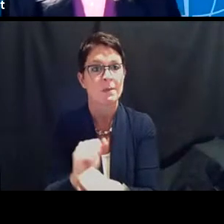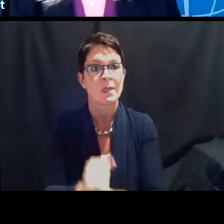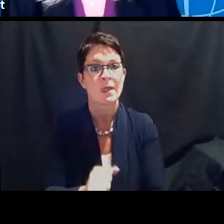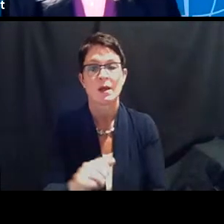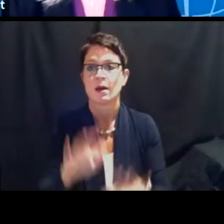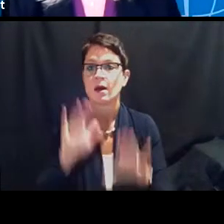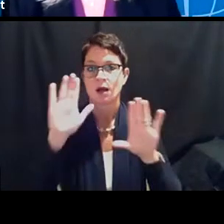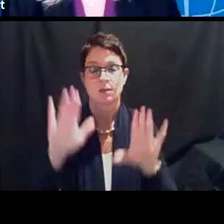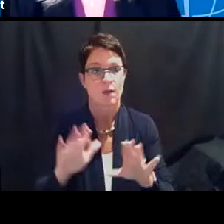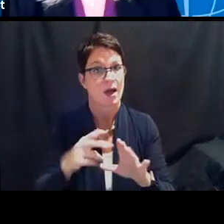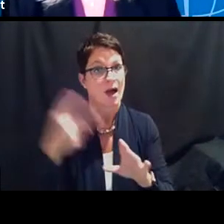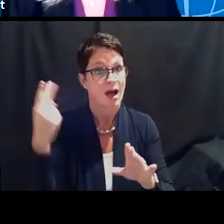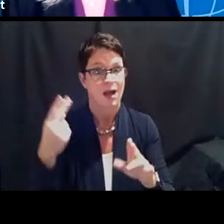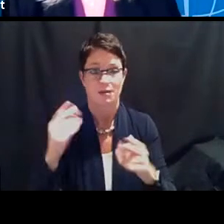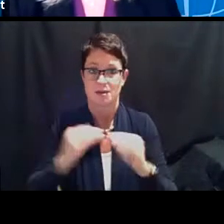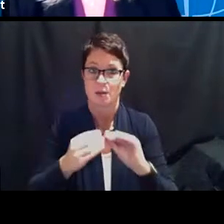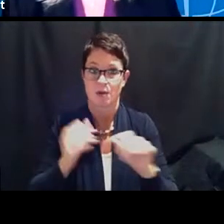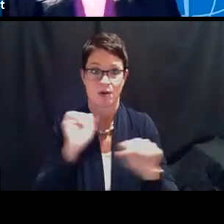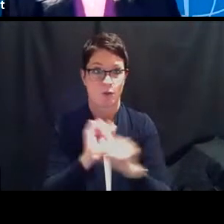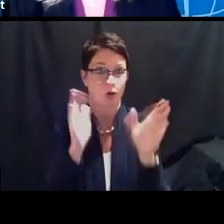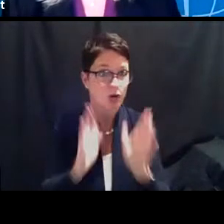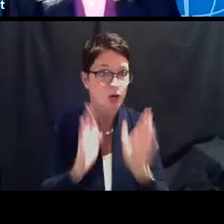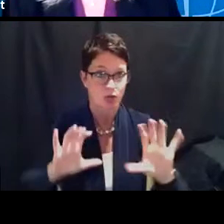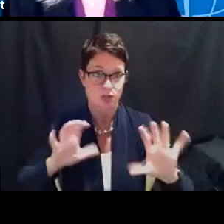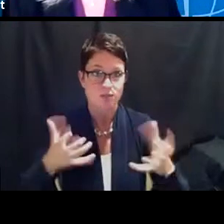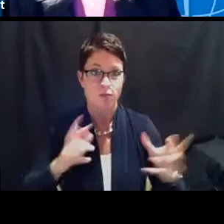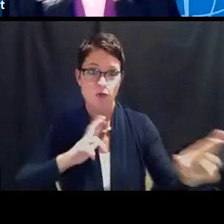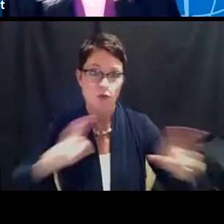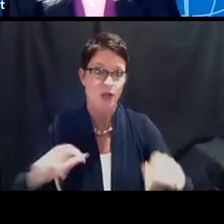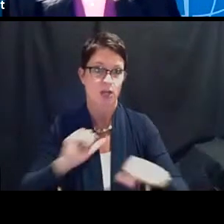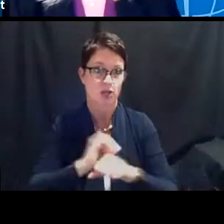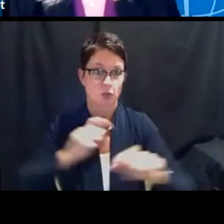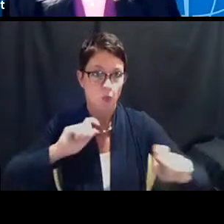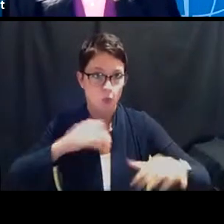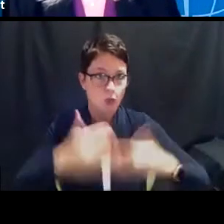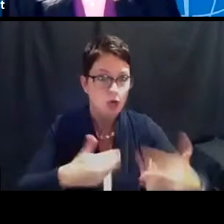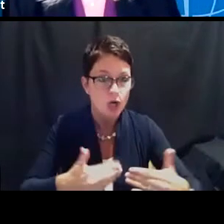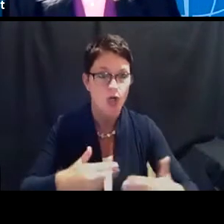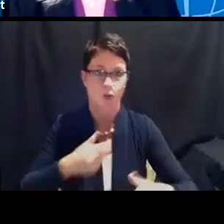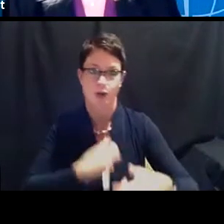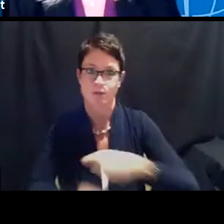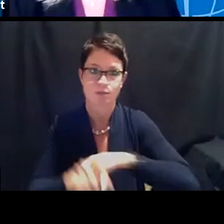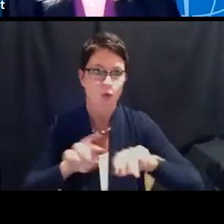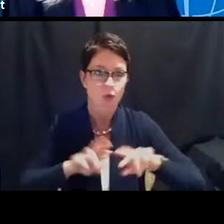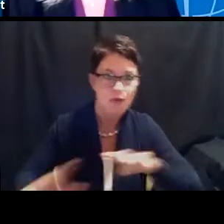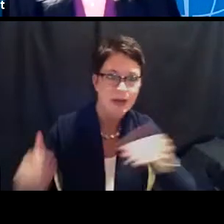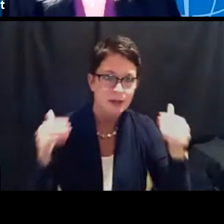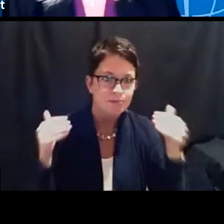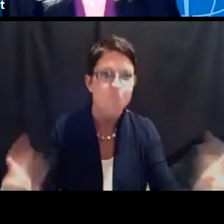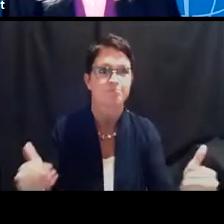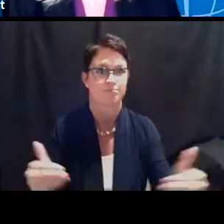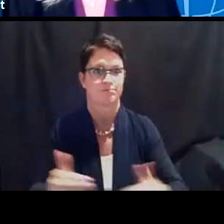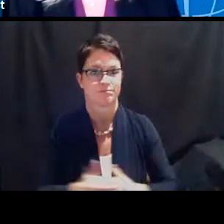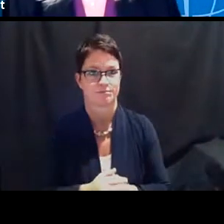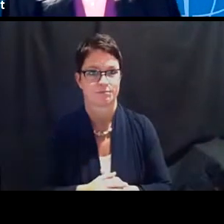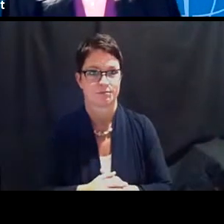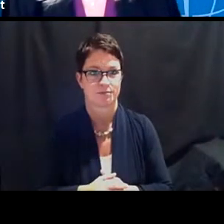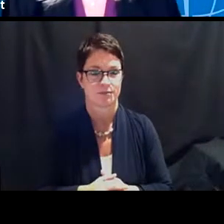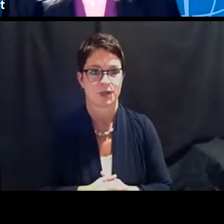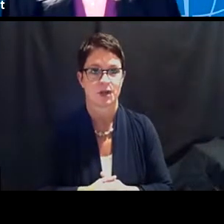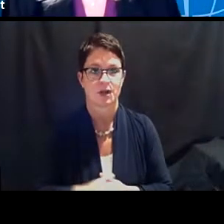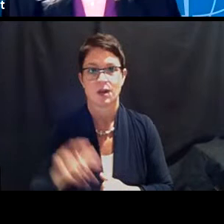tremendous workforce that's waiting and ready to go. There's no wait or training periods, or we're ready. So